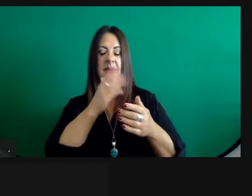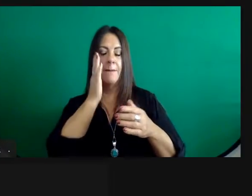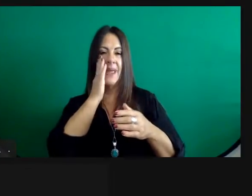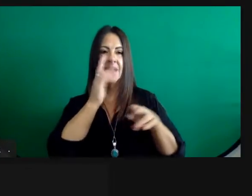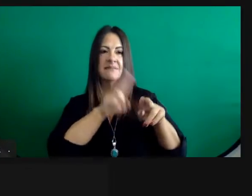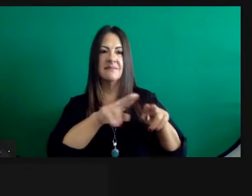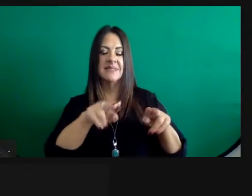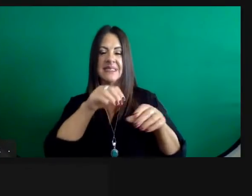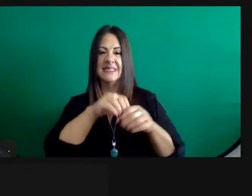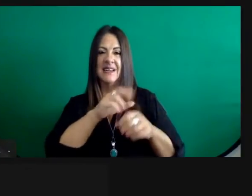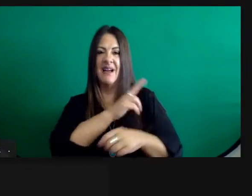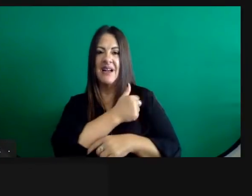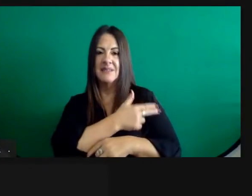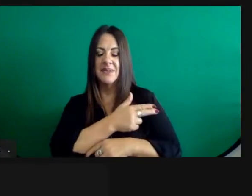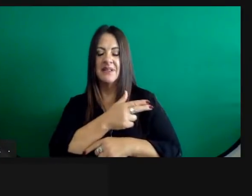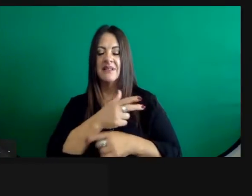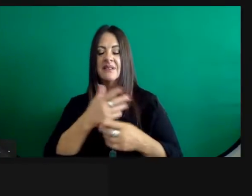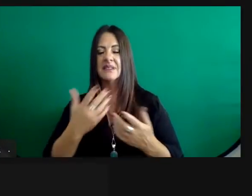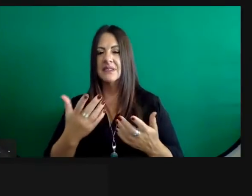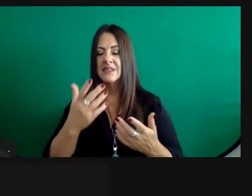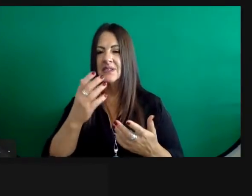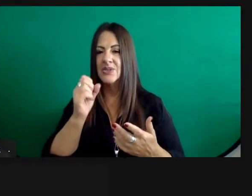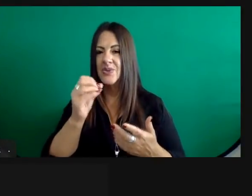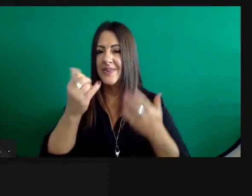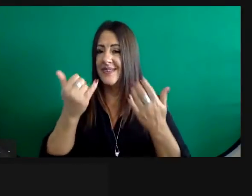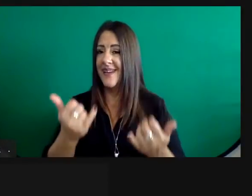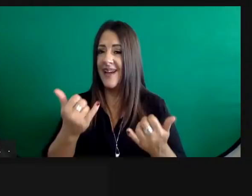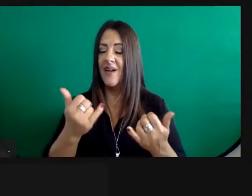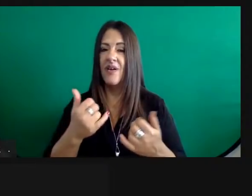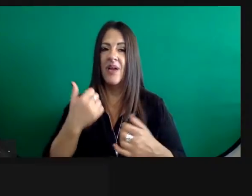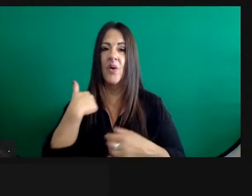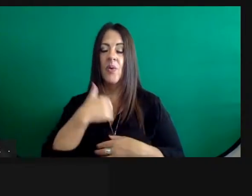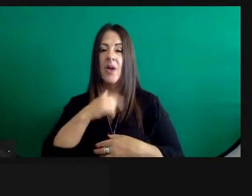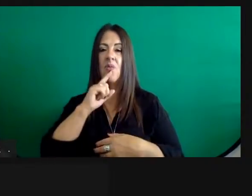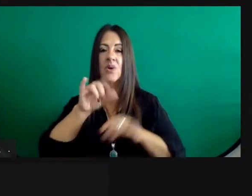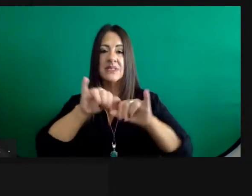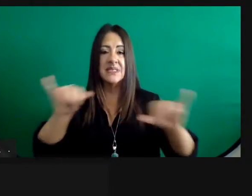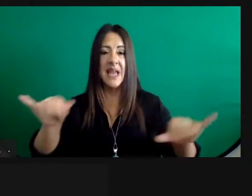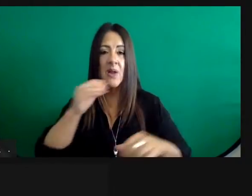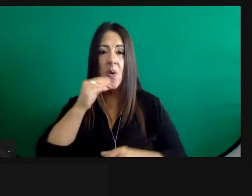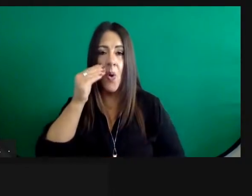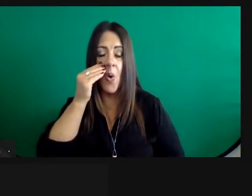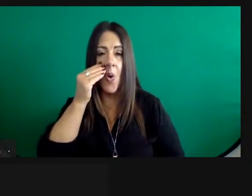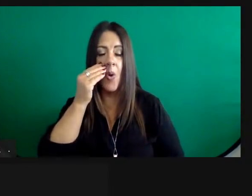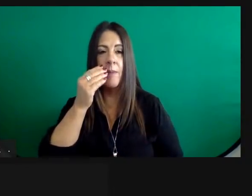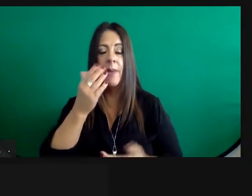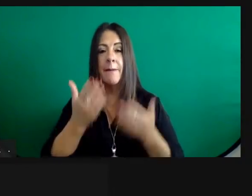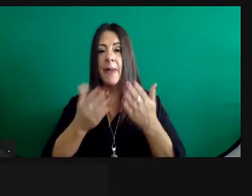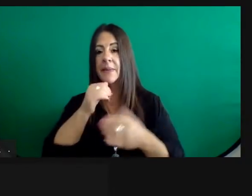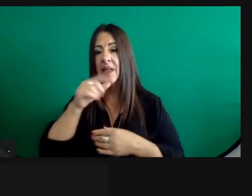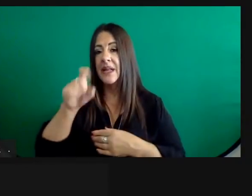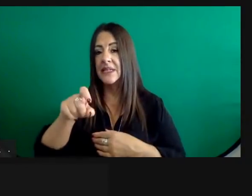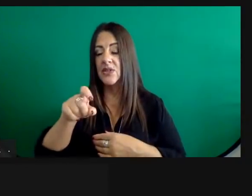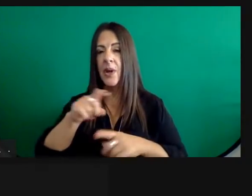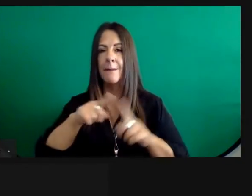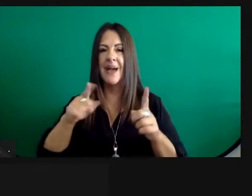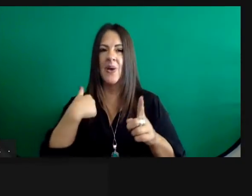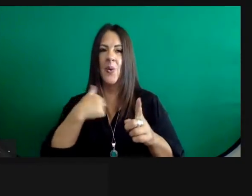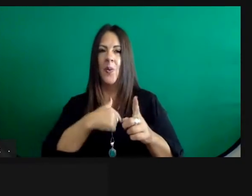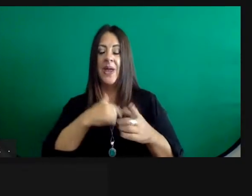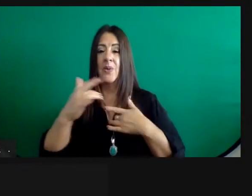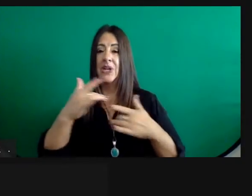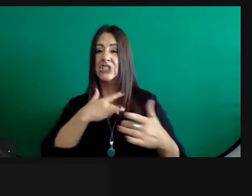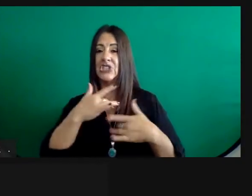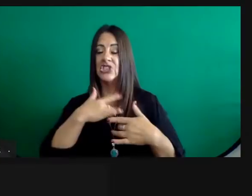this level, some of the regional stay-at-home orders may not have been necessary. But the concern that with the